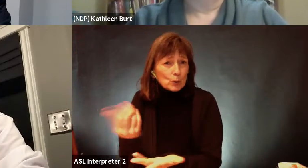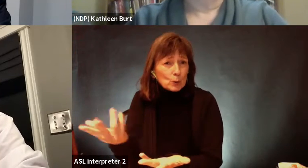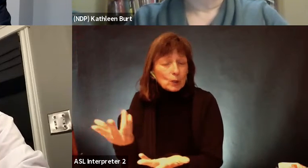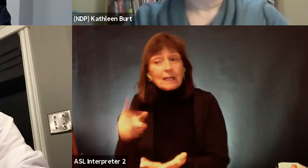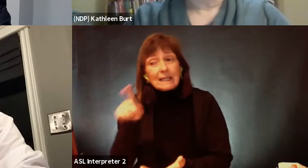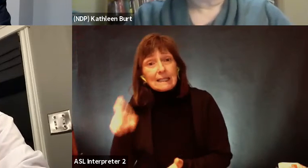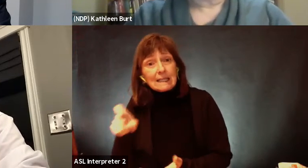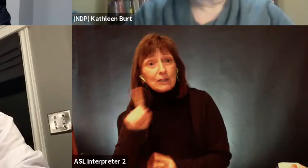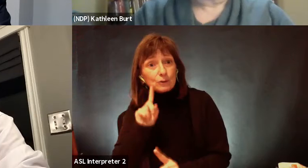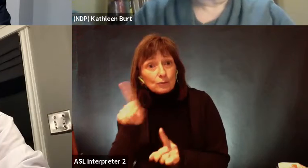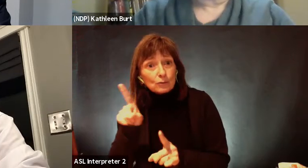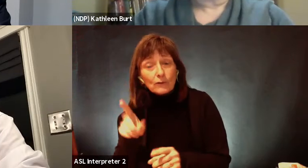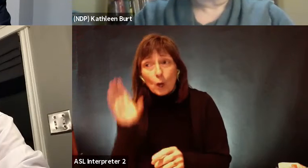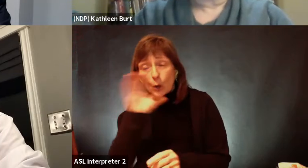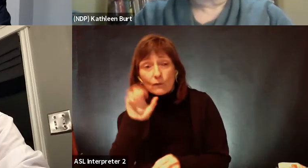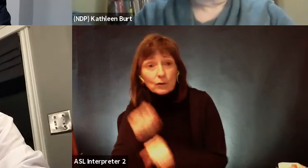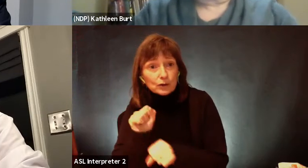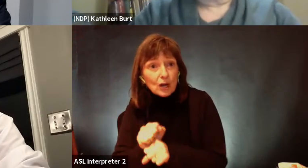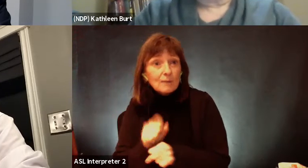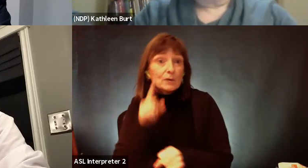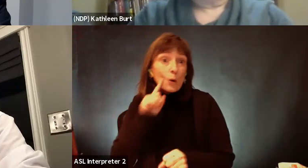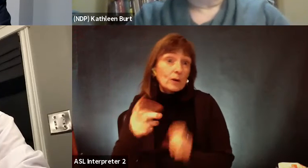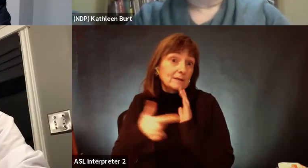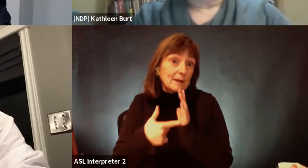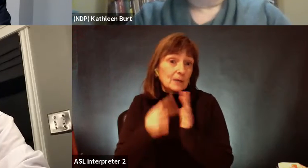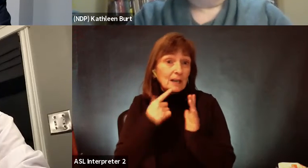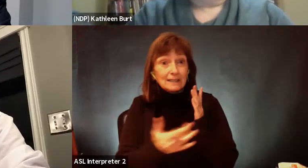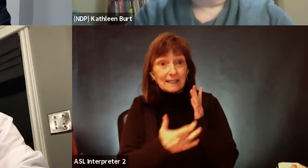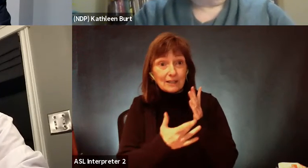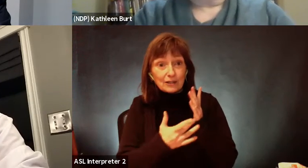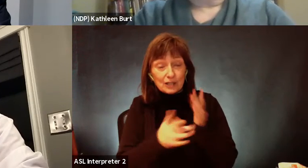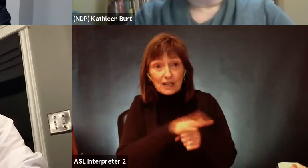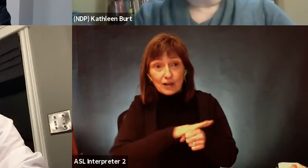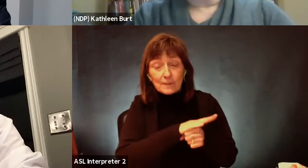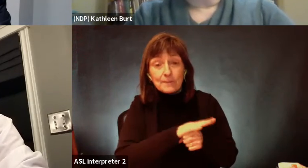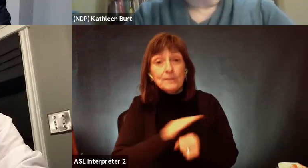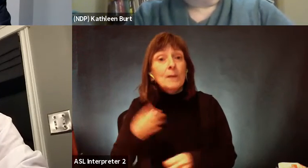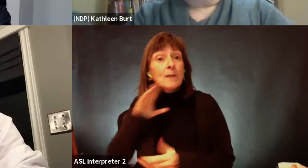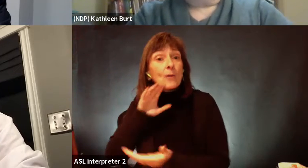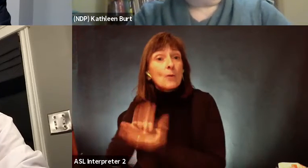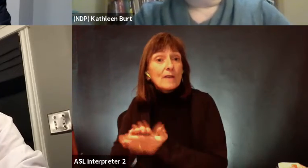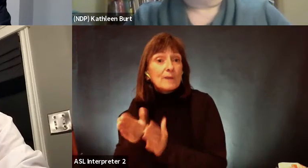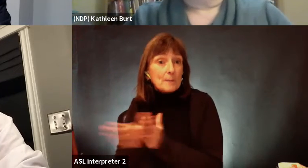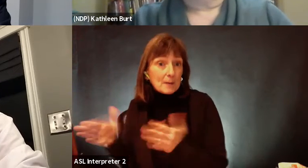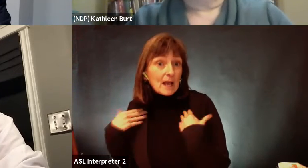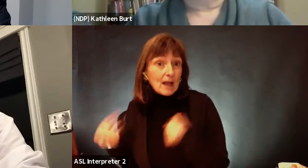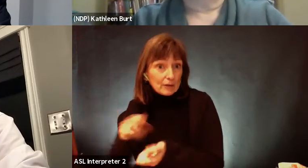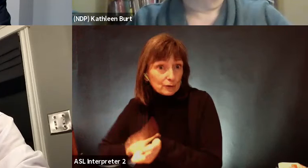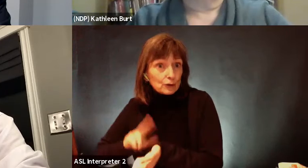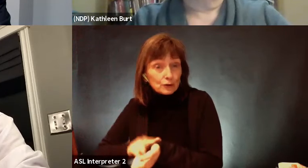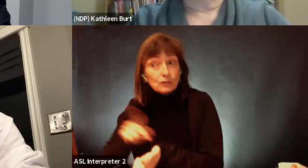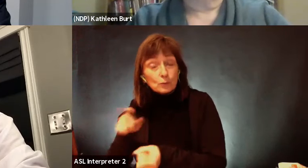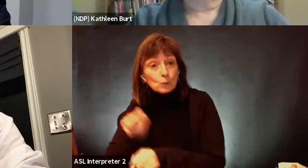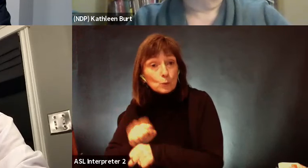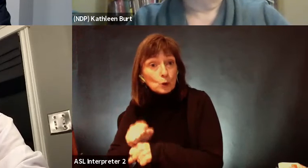opportunities like we have today in our growing tech sector. My wife, Tracy, a public health nurse on the front lines of COVID-19, the